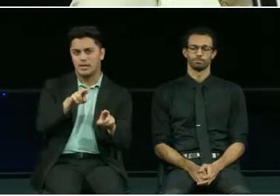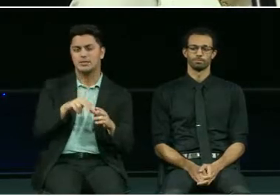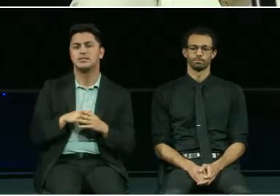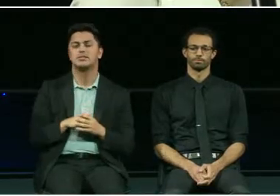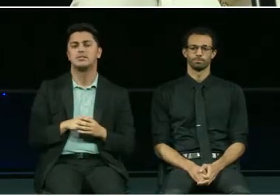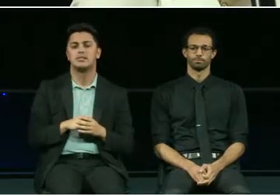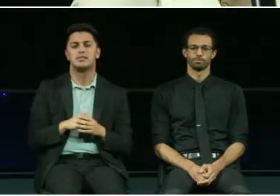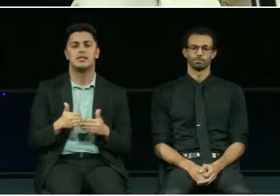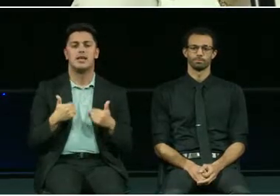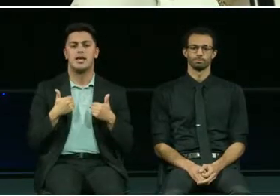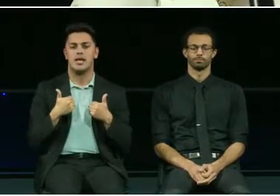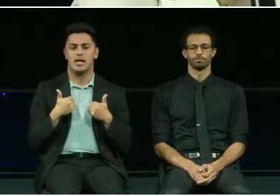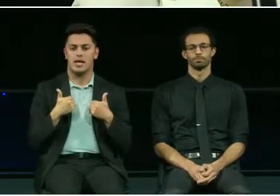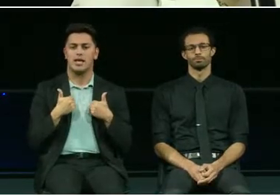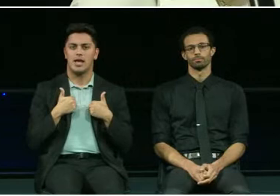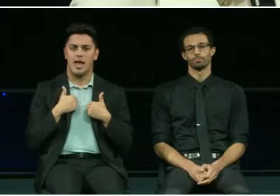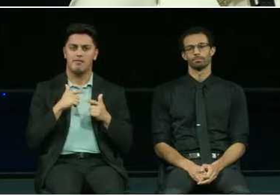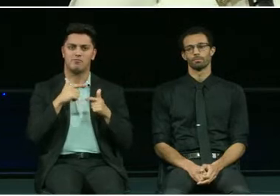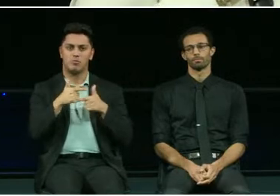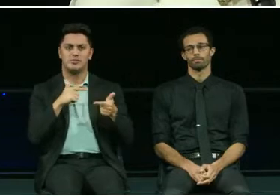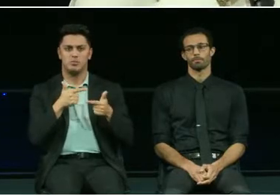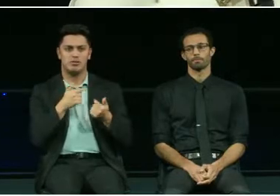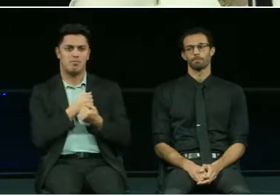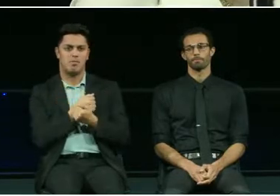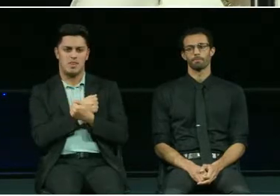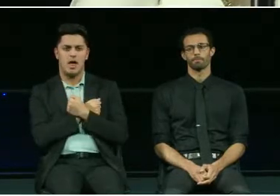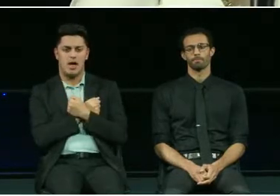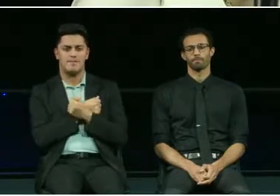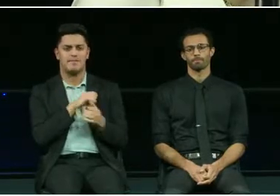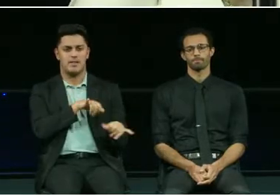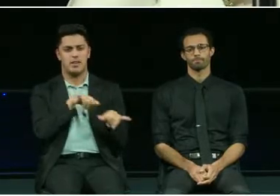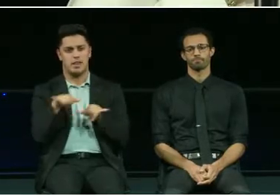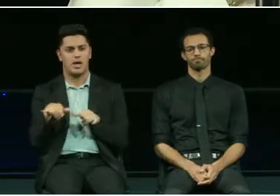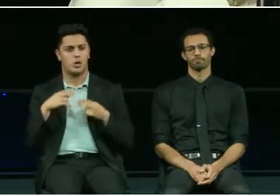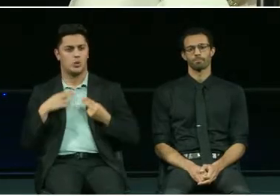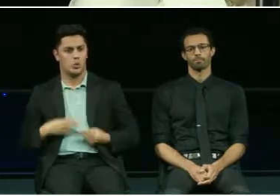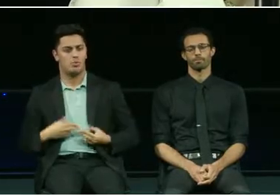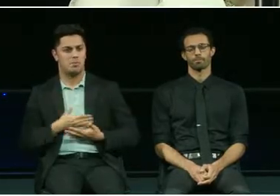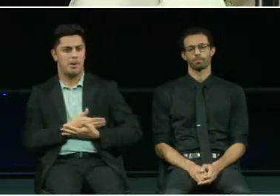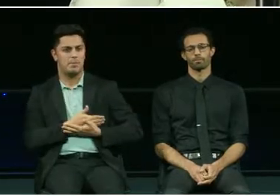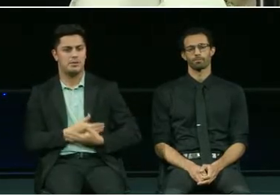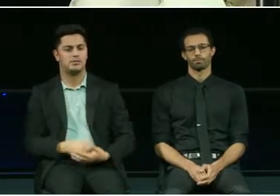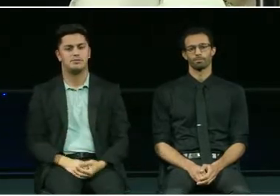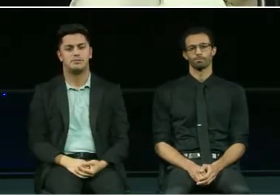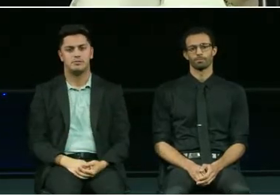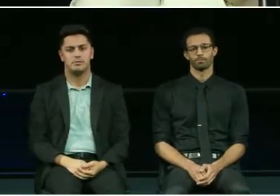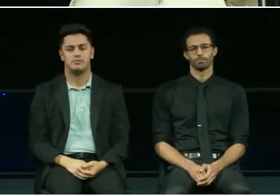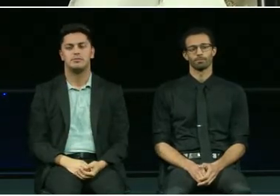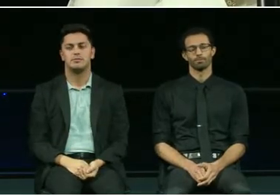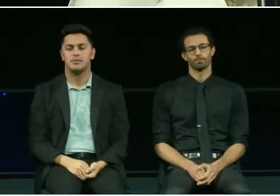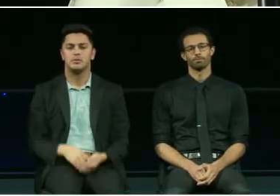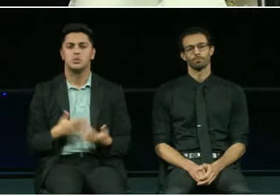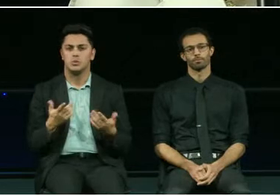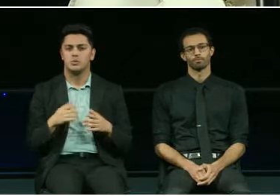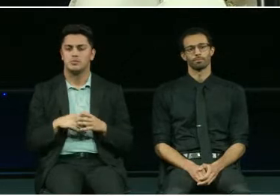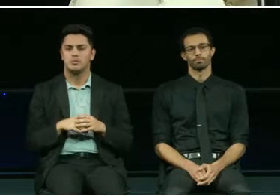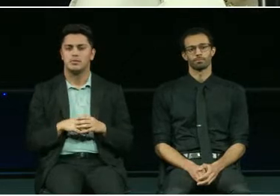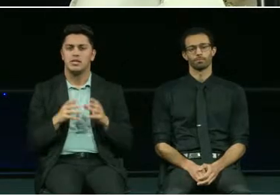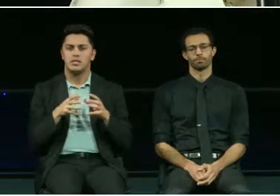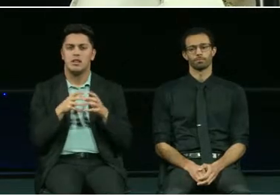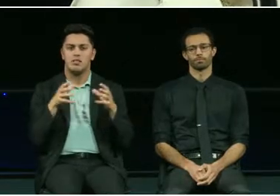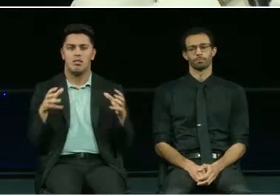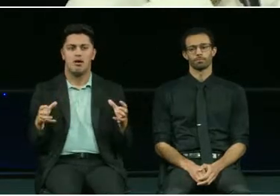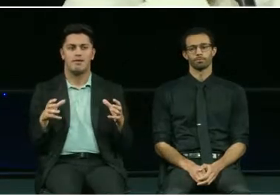know, have reciprocated love like human babies. So it's been, I think, a lot